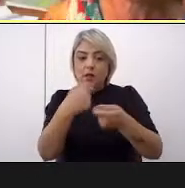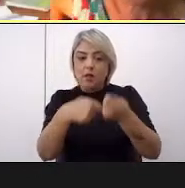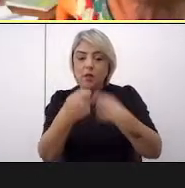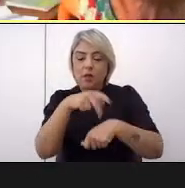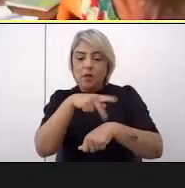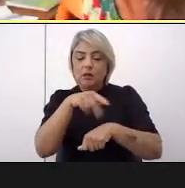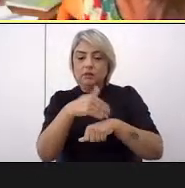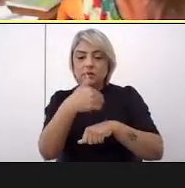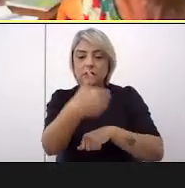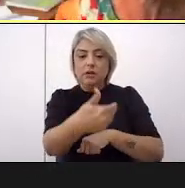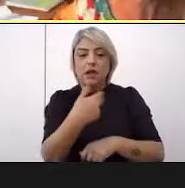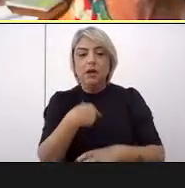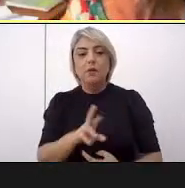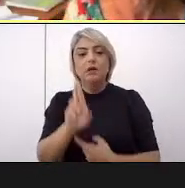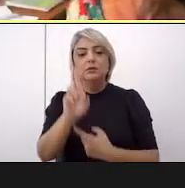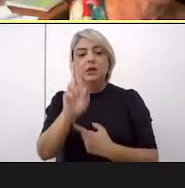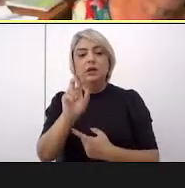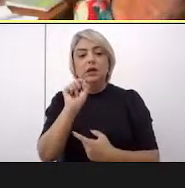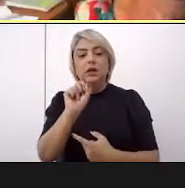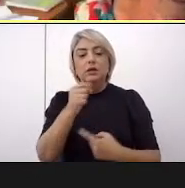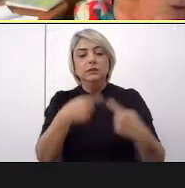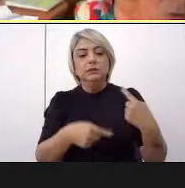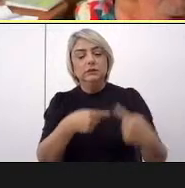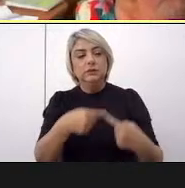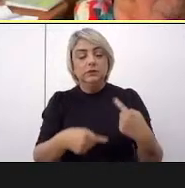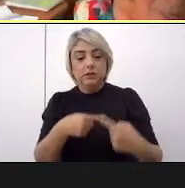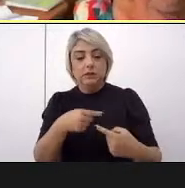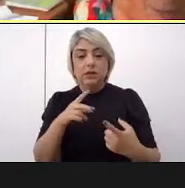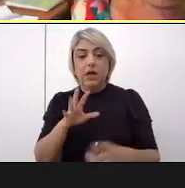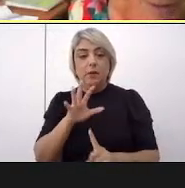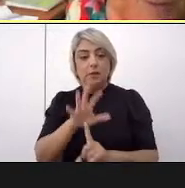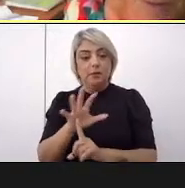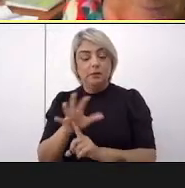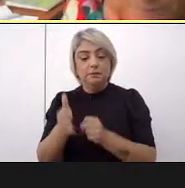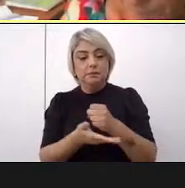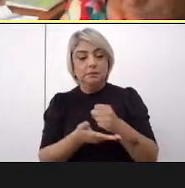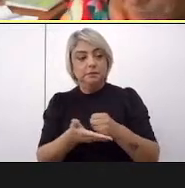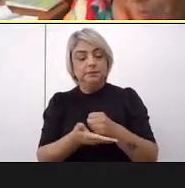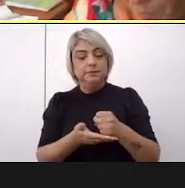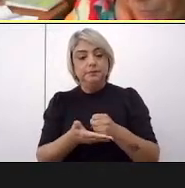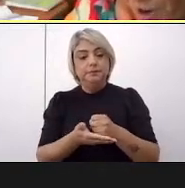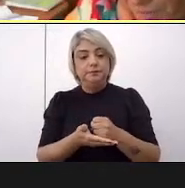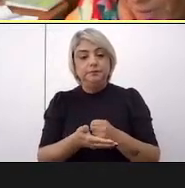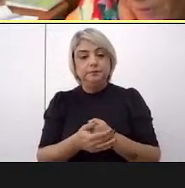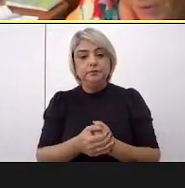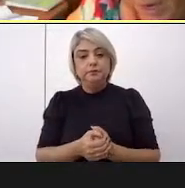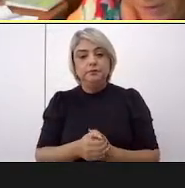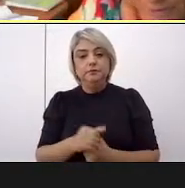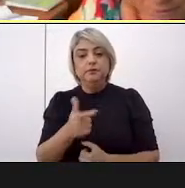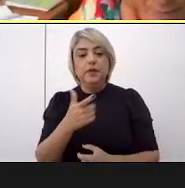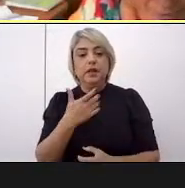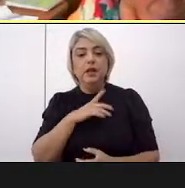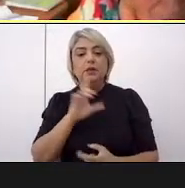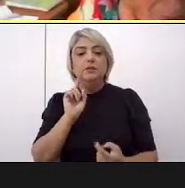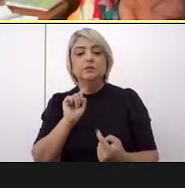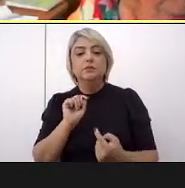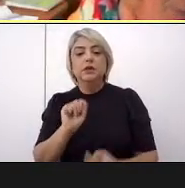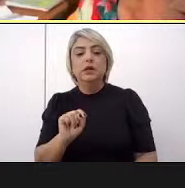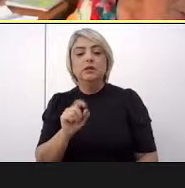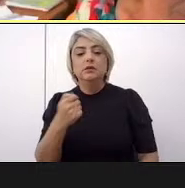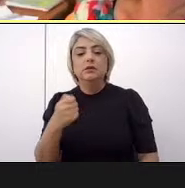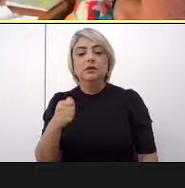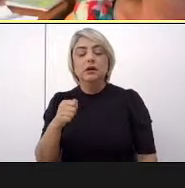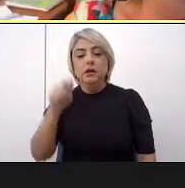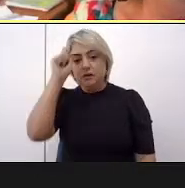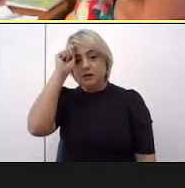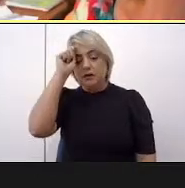a private-based approach, but that does not mean that the private actors are not there. You